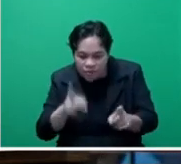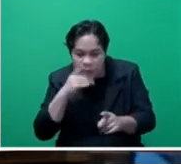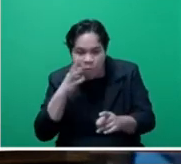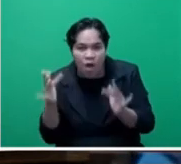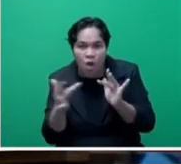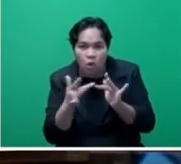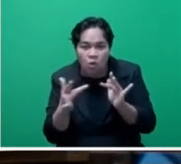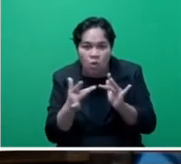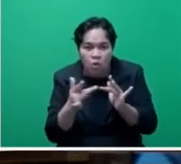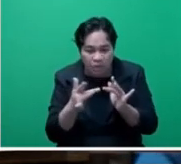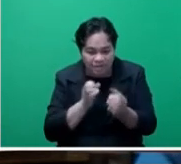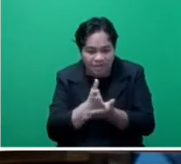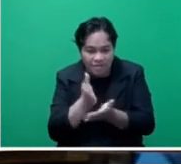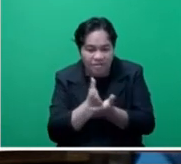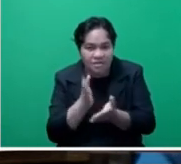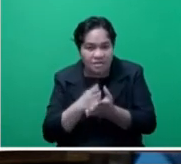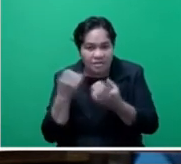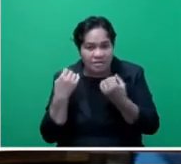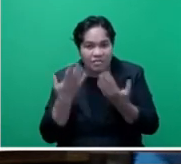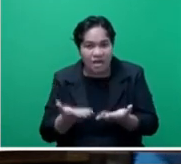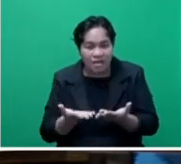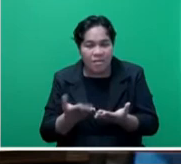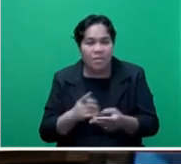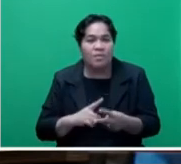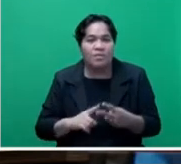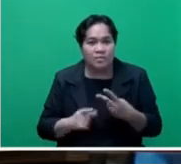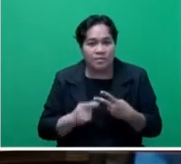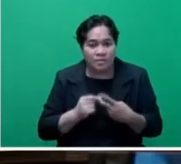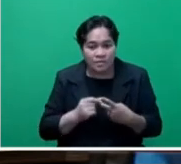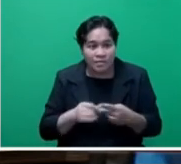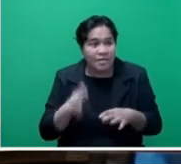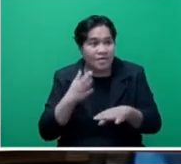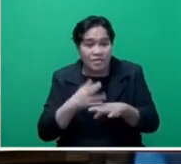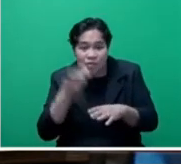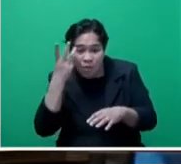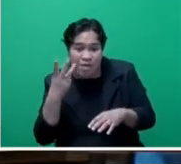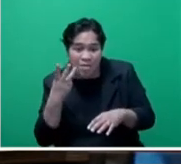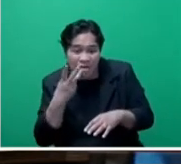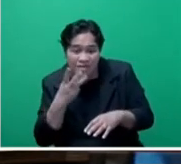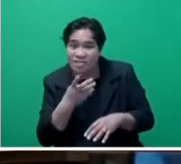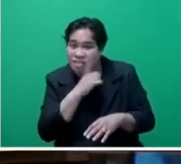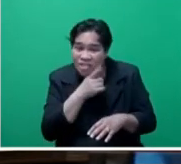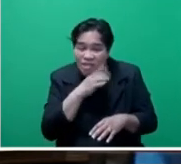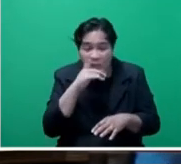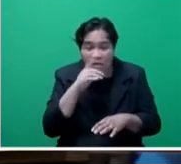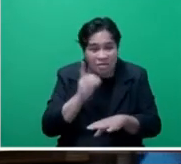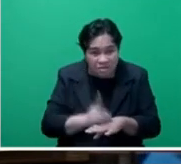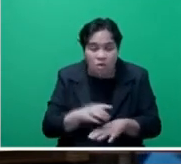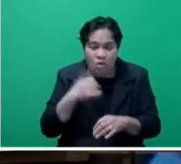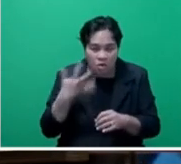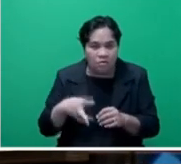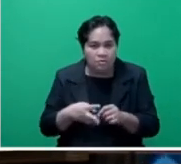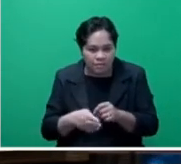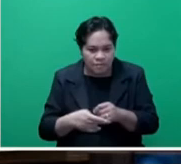contacts and the services available for them. New dignity kits for women and girls with disabilities was also launched